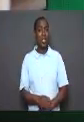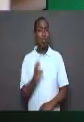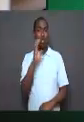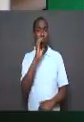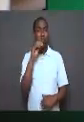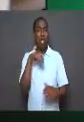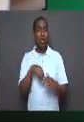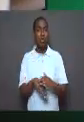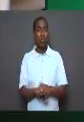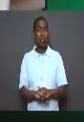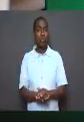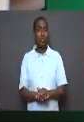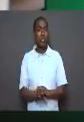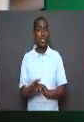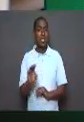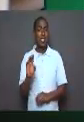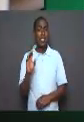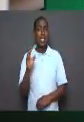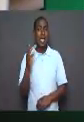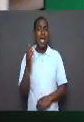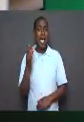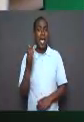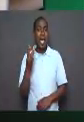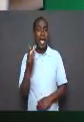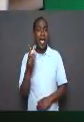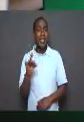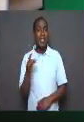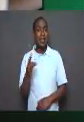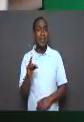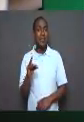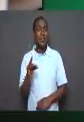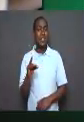In Ethiopia, 18 people in every